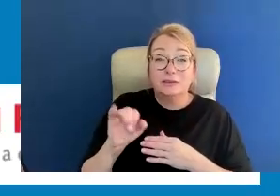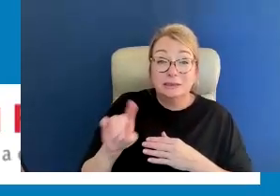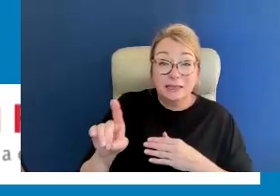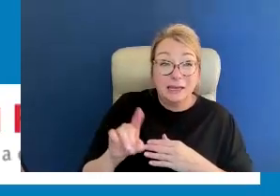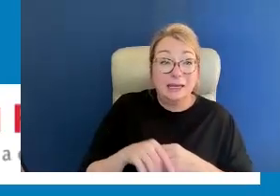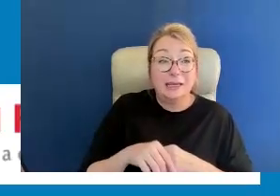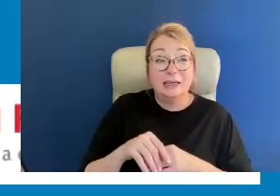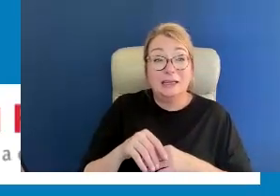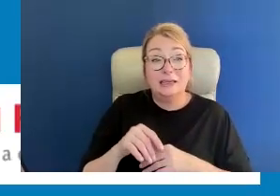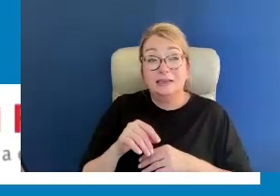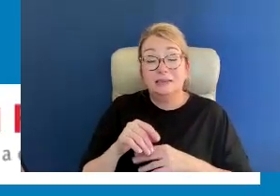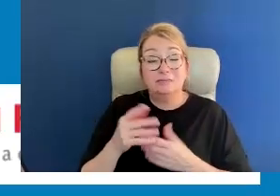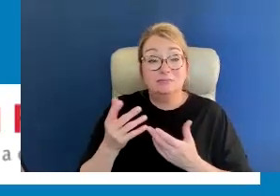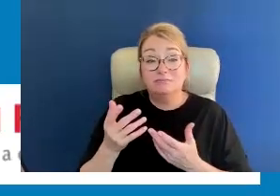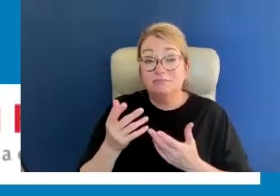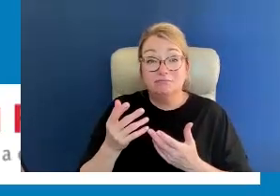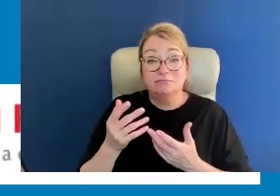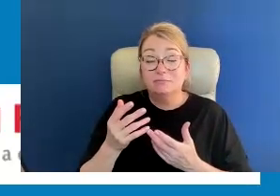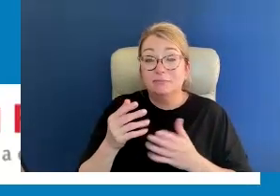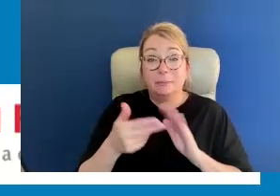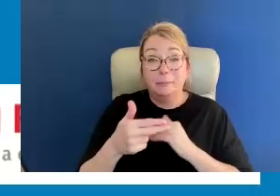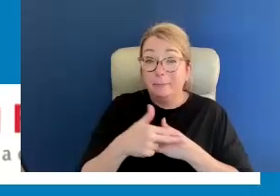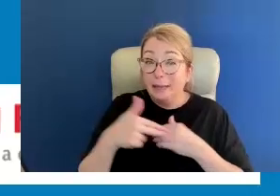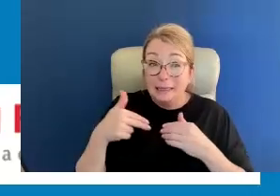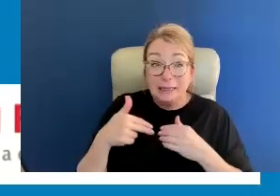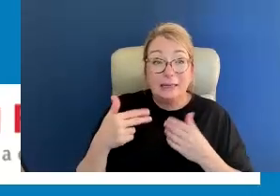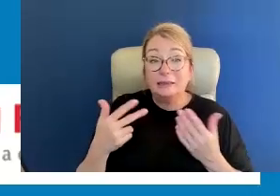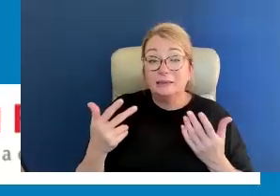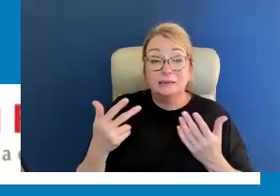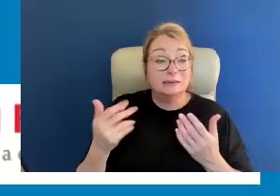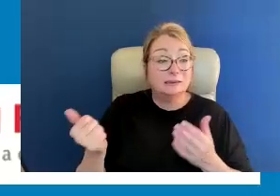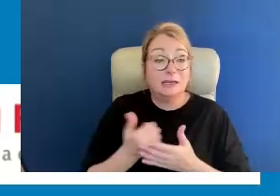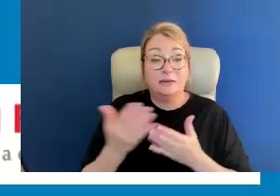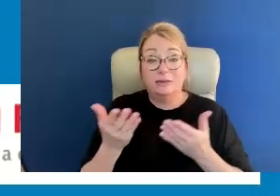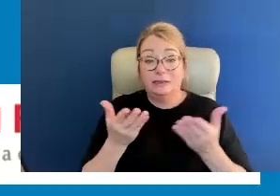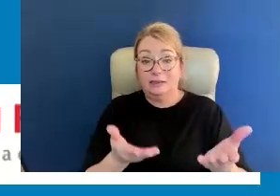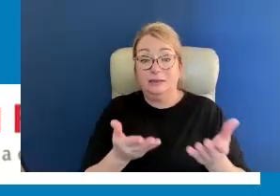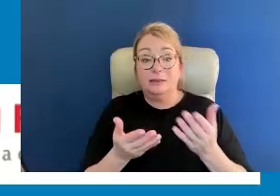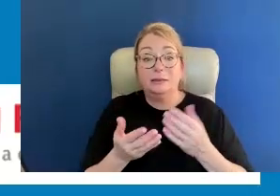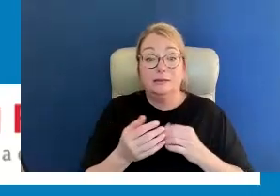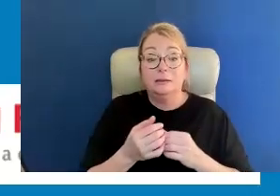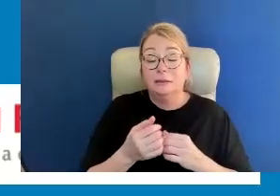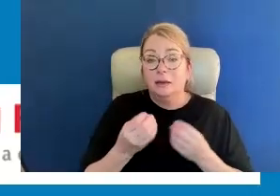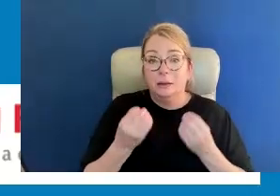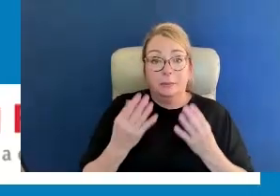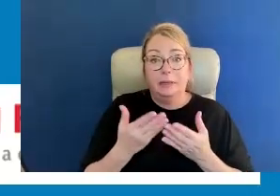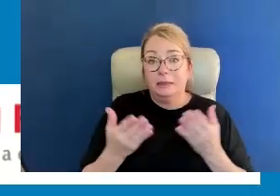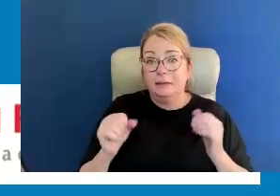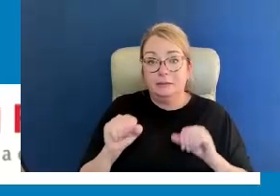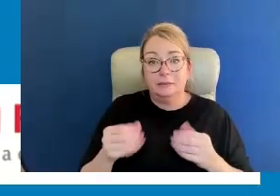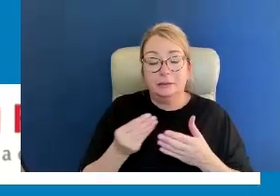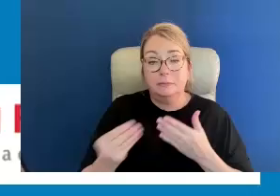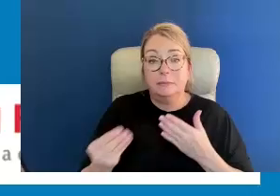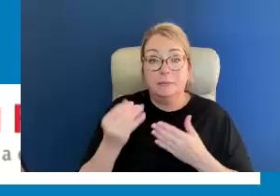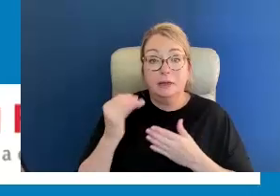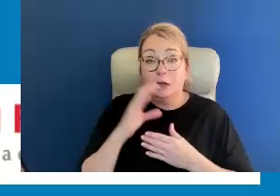TENS units if you're looking for that. You can buy Band-Aids. You can buy all the things listed here. It's a wealth of things that you can buy. Even if you're